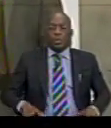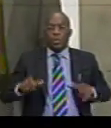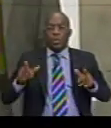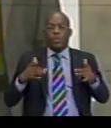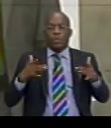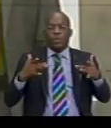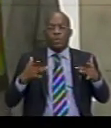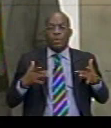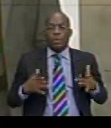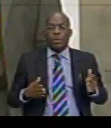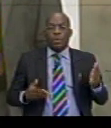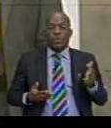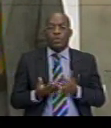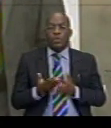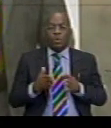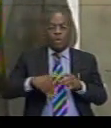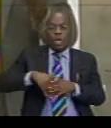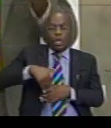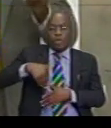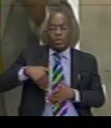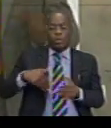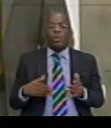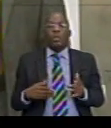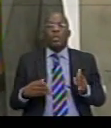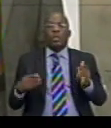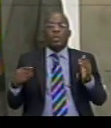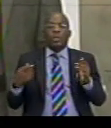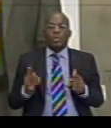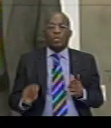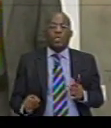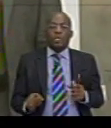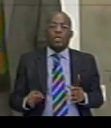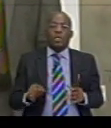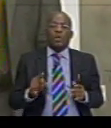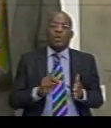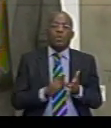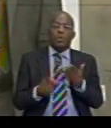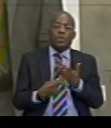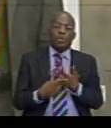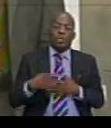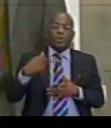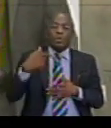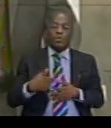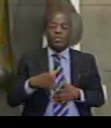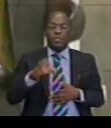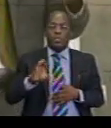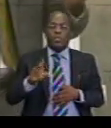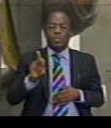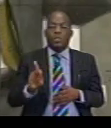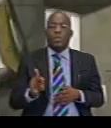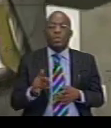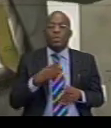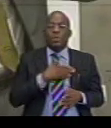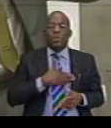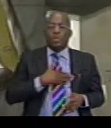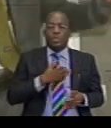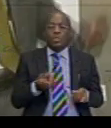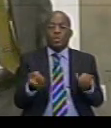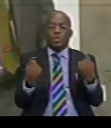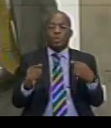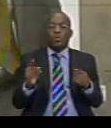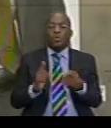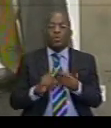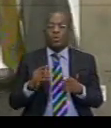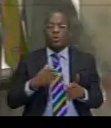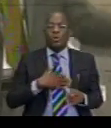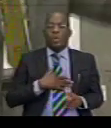Throughout all the previous DCKs, and you are here in our midst, please come at my left side